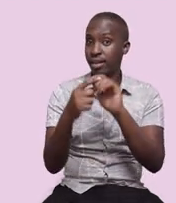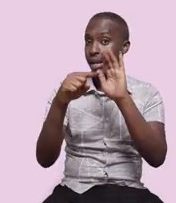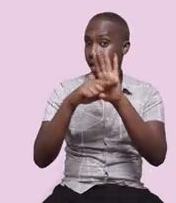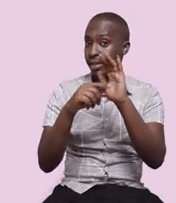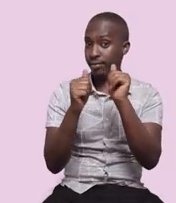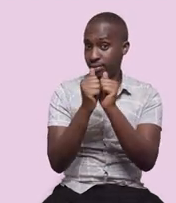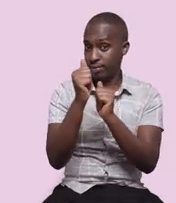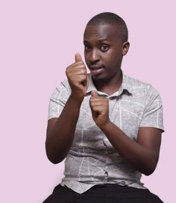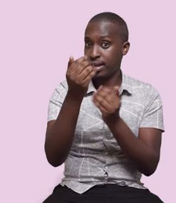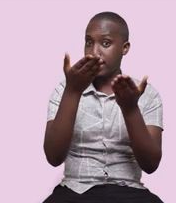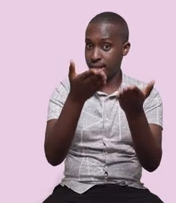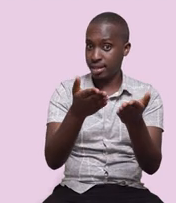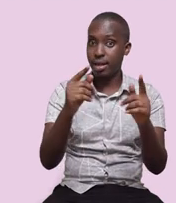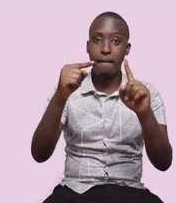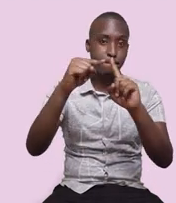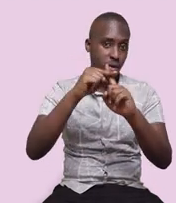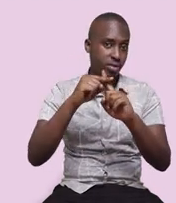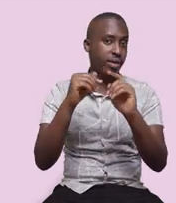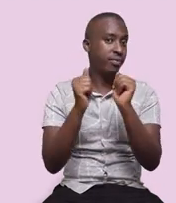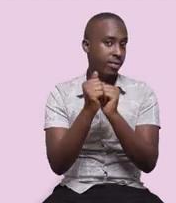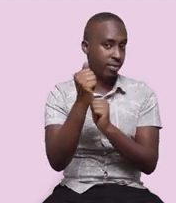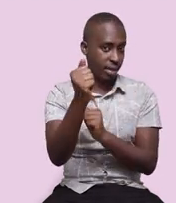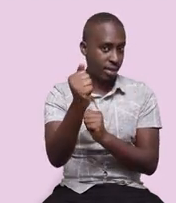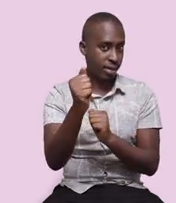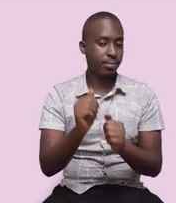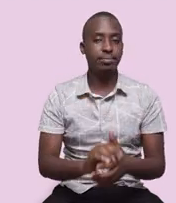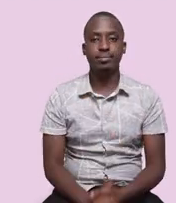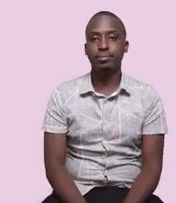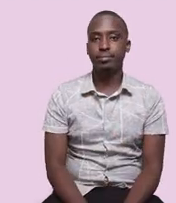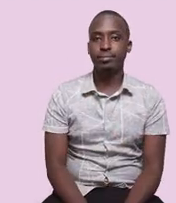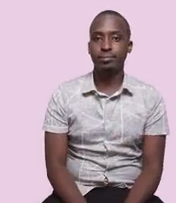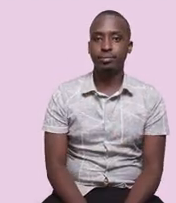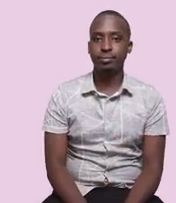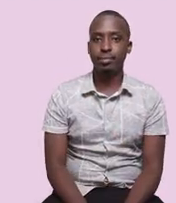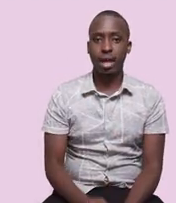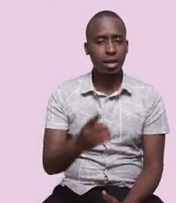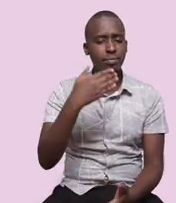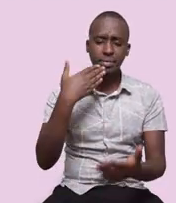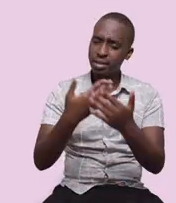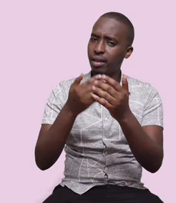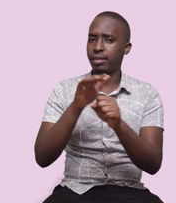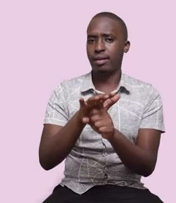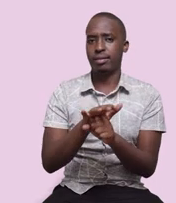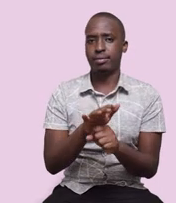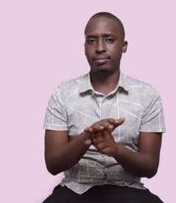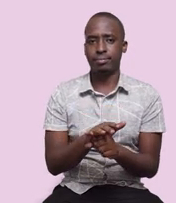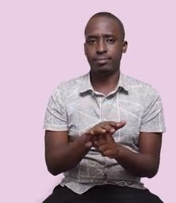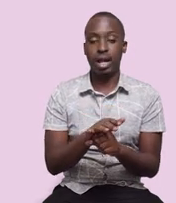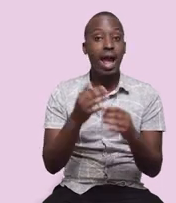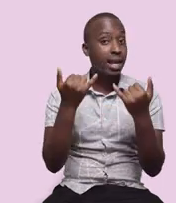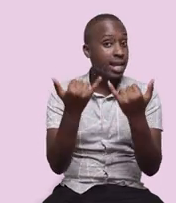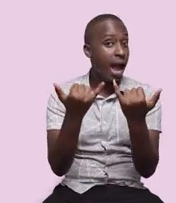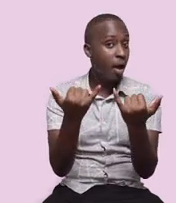negative 15 is positive 15. That's great.